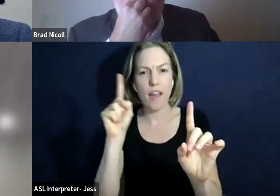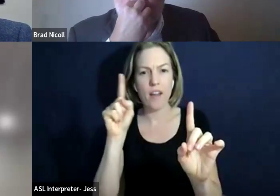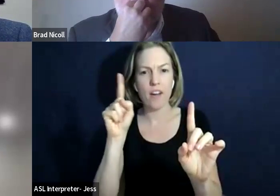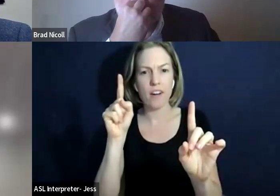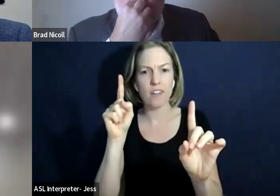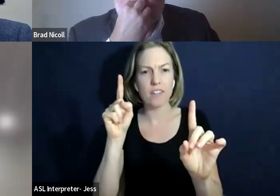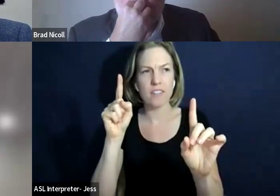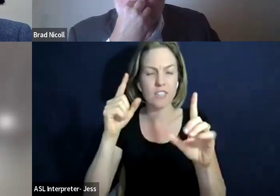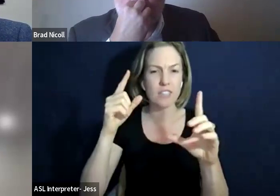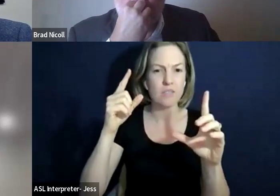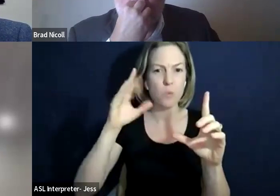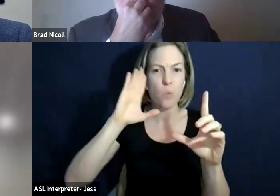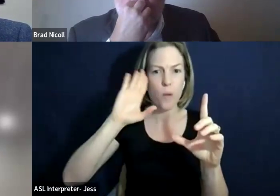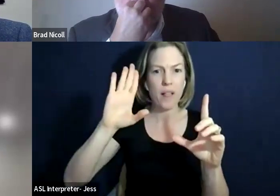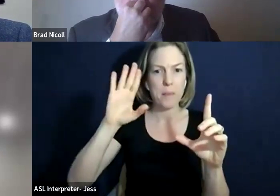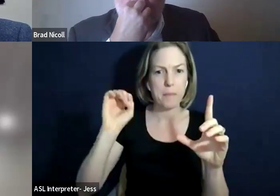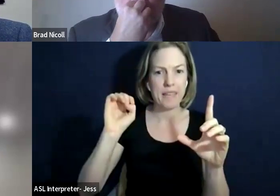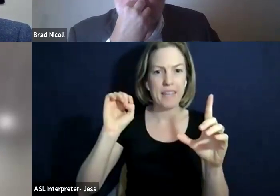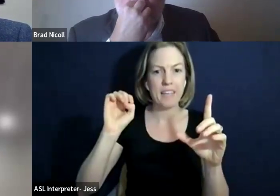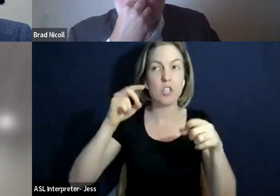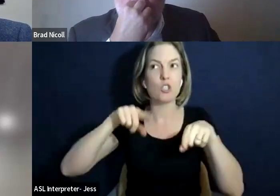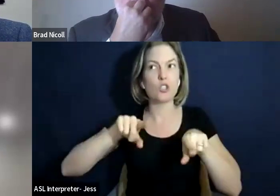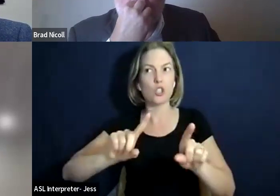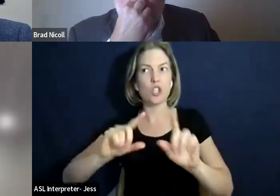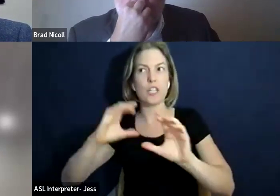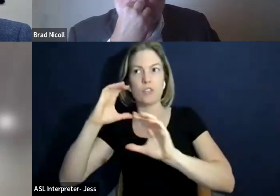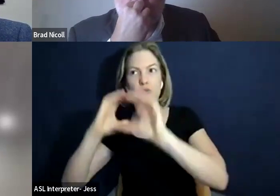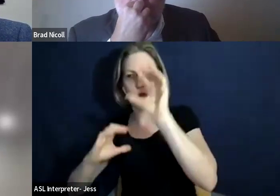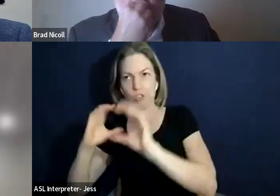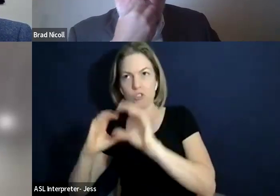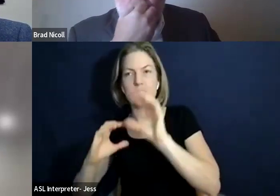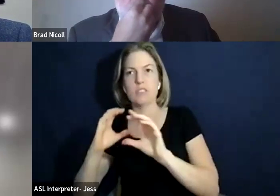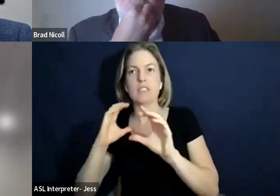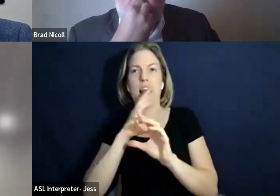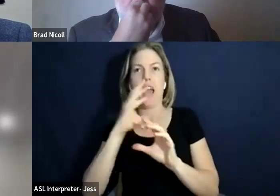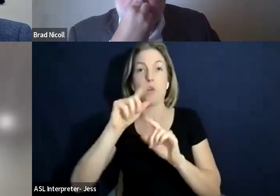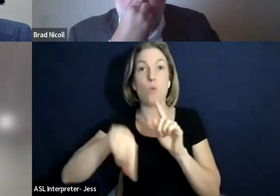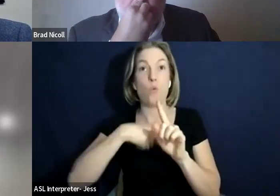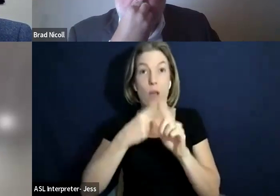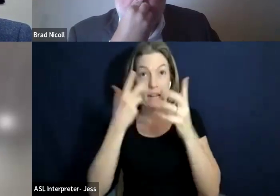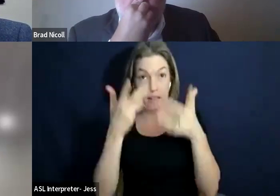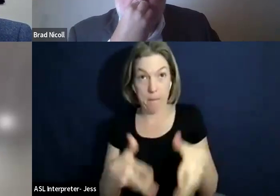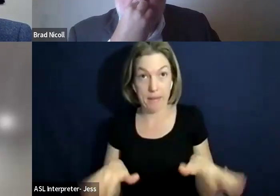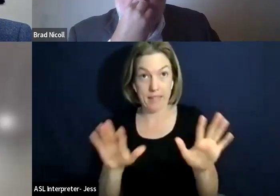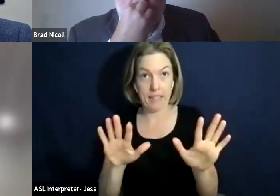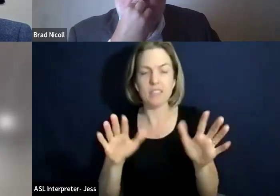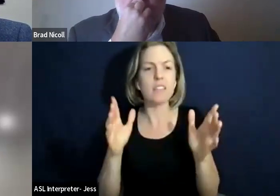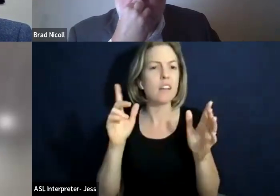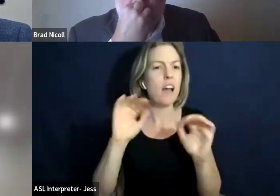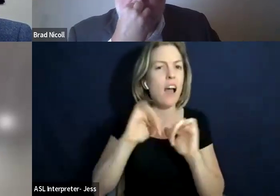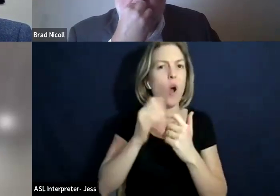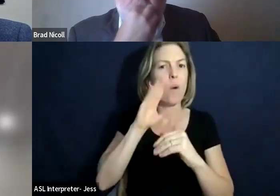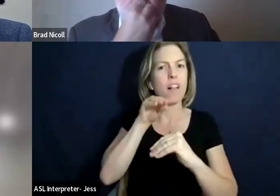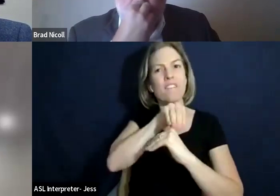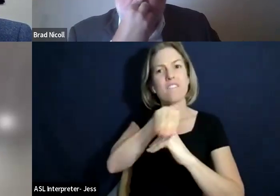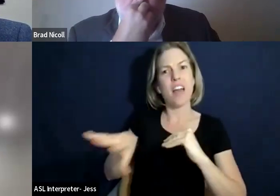is going to be, both during the construction and once it's complete, how it's going to affect the sort of in and